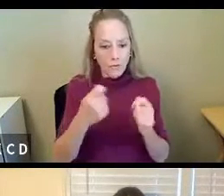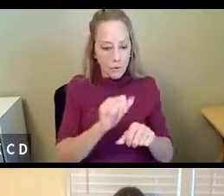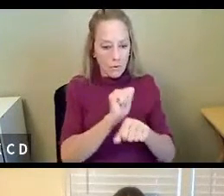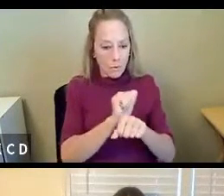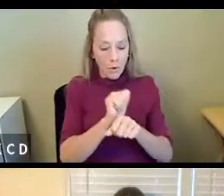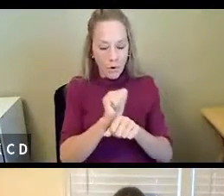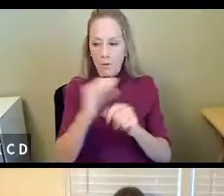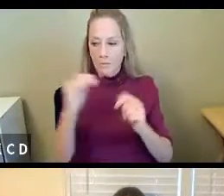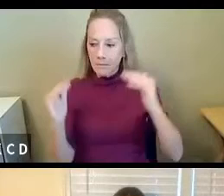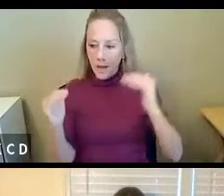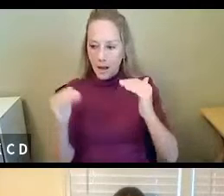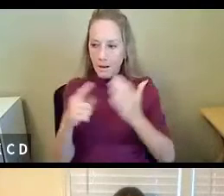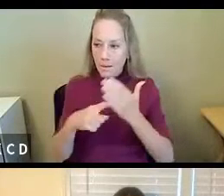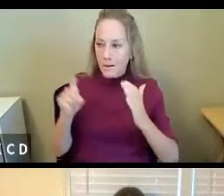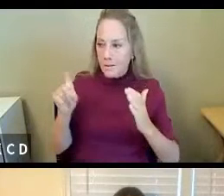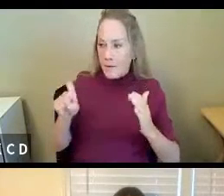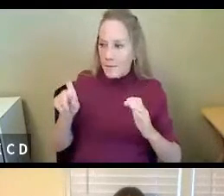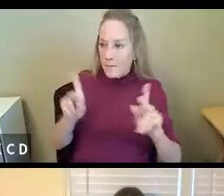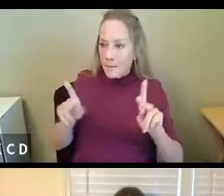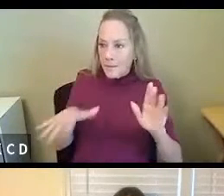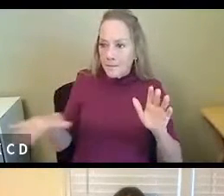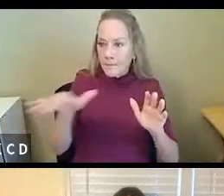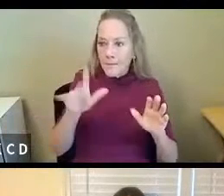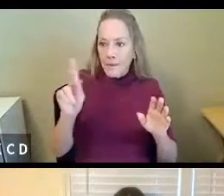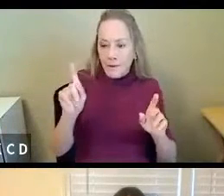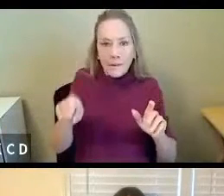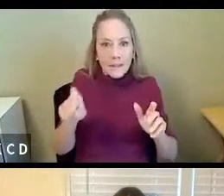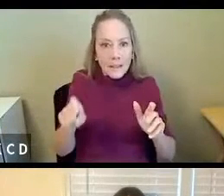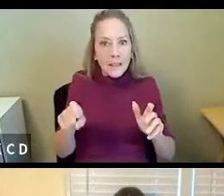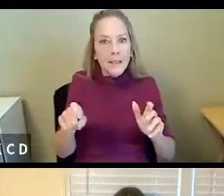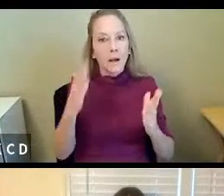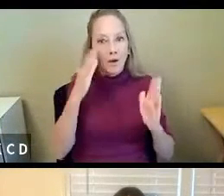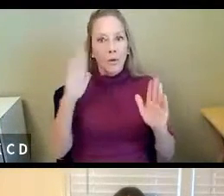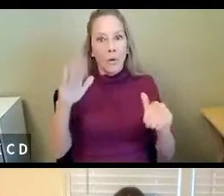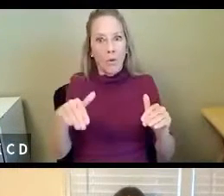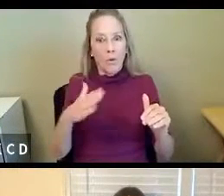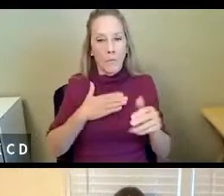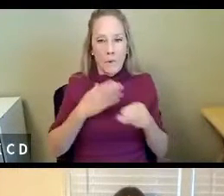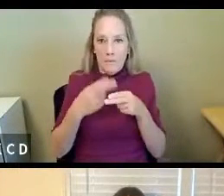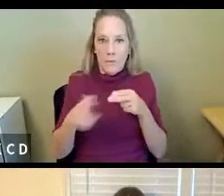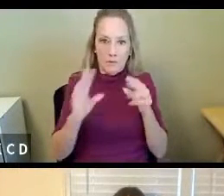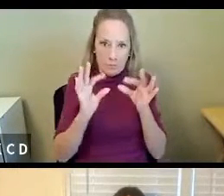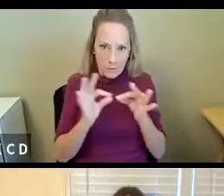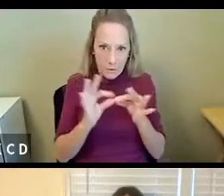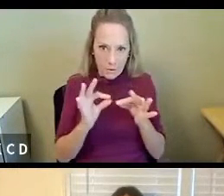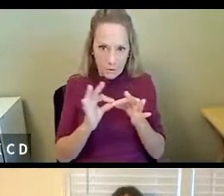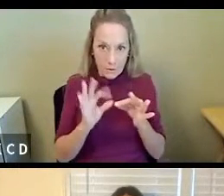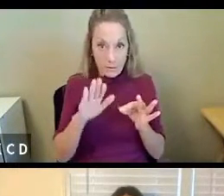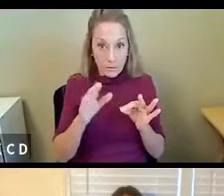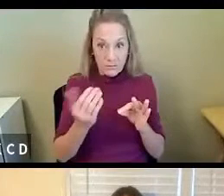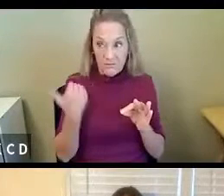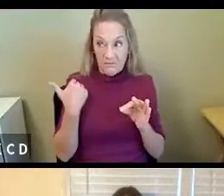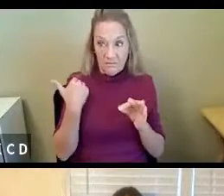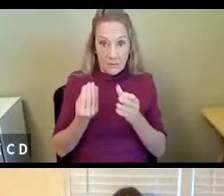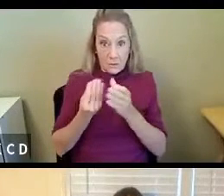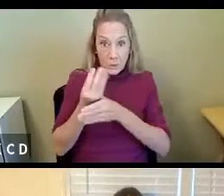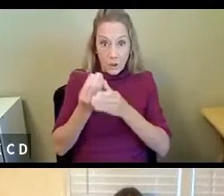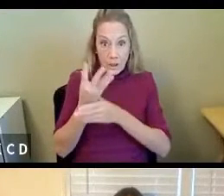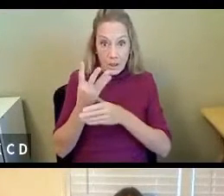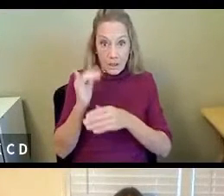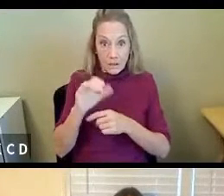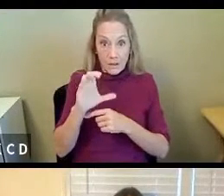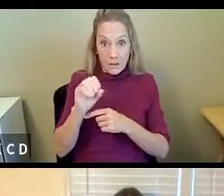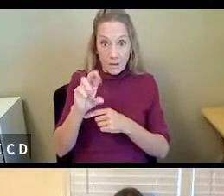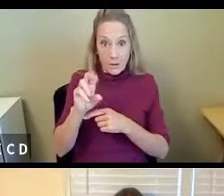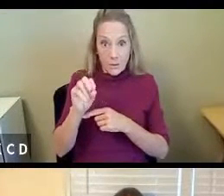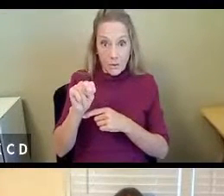the business community with the very real threat to all of us. Here are my brief remarks. In early spring, when coronavirus was